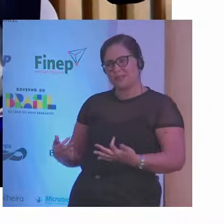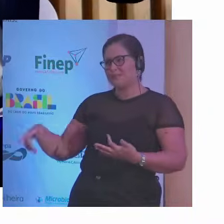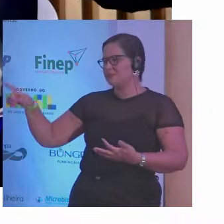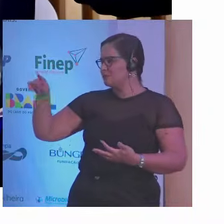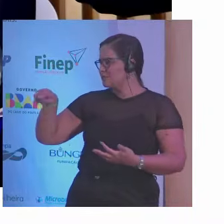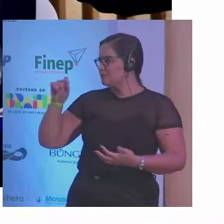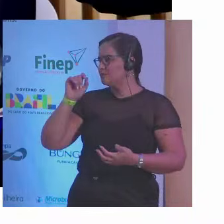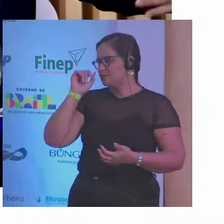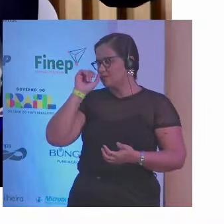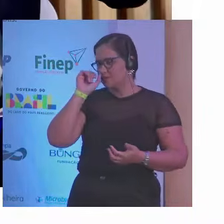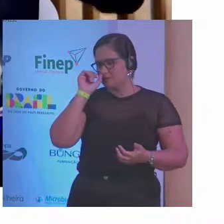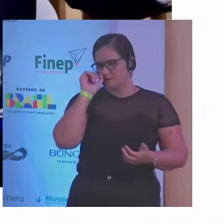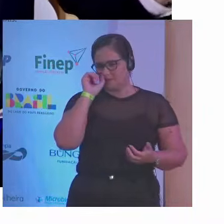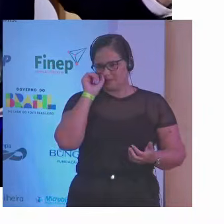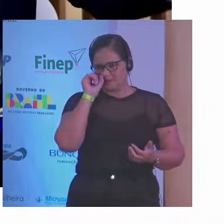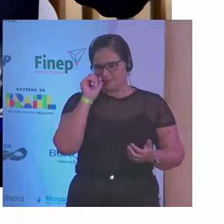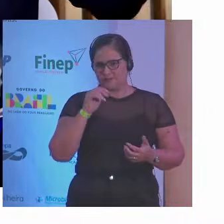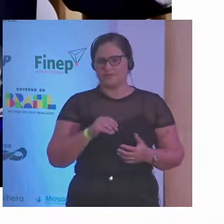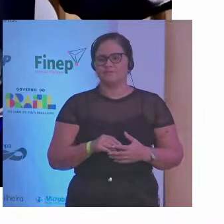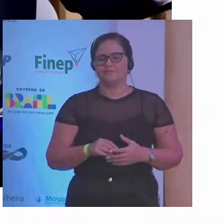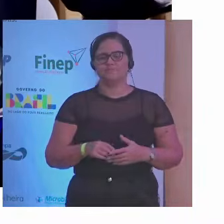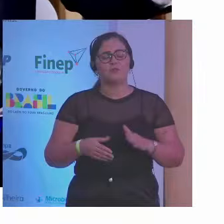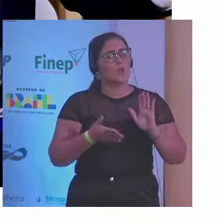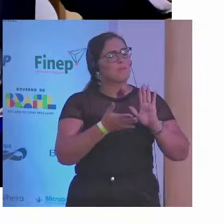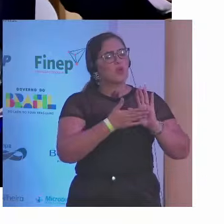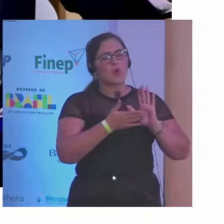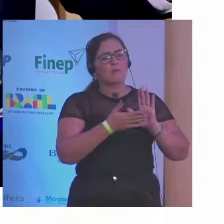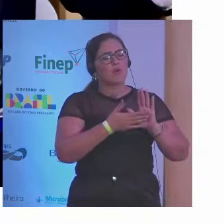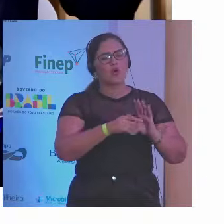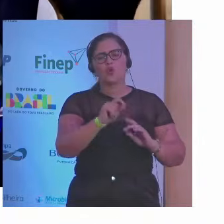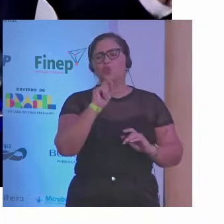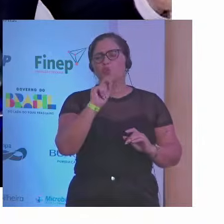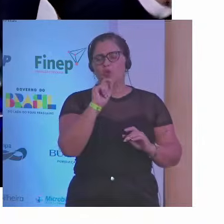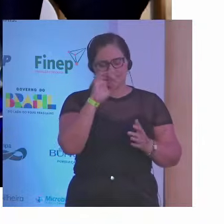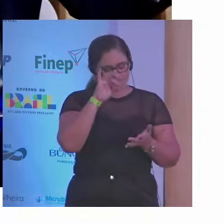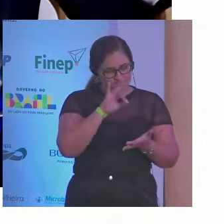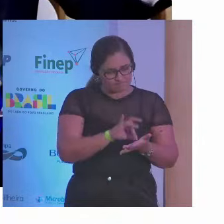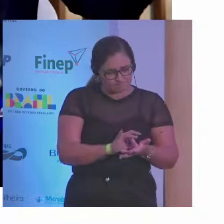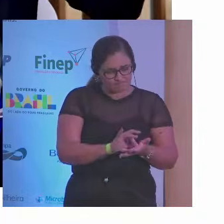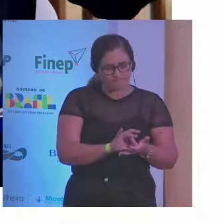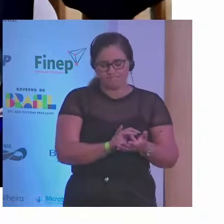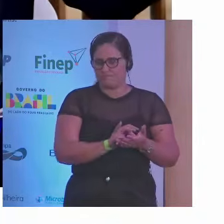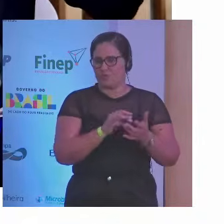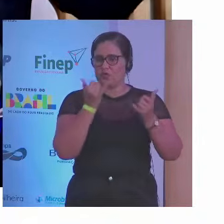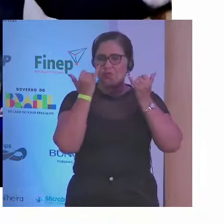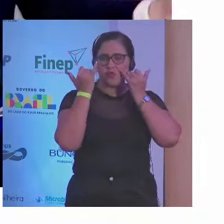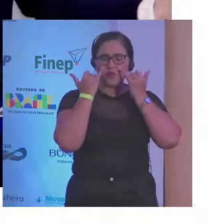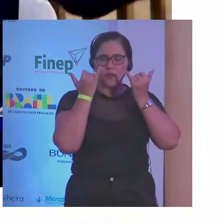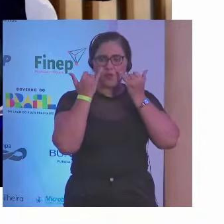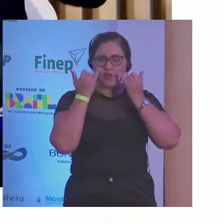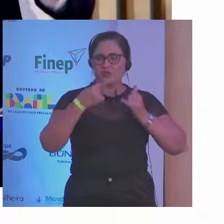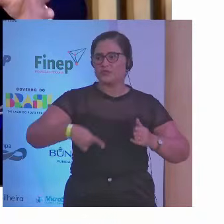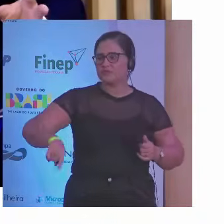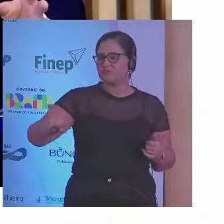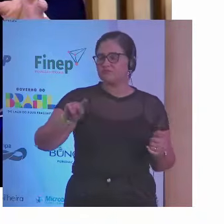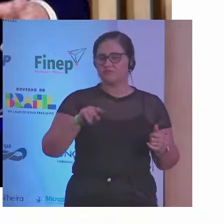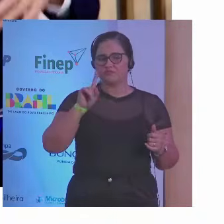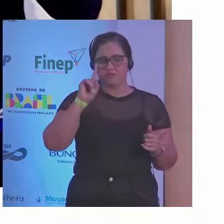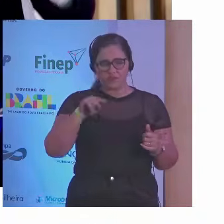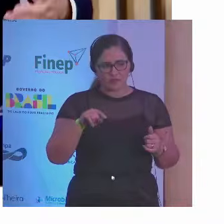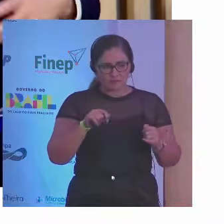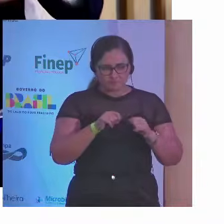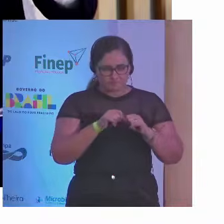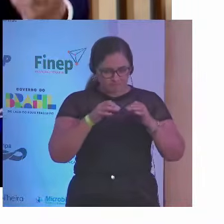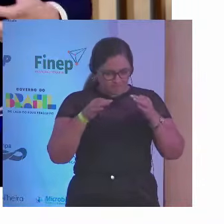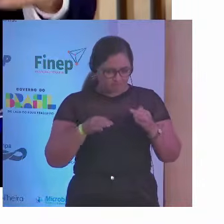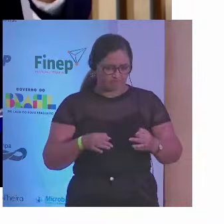they are proposing this validation for the input data. And then this data, when they are validated, they are transferred to the models. And then you